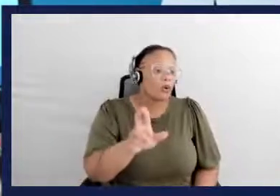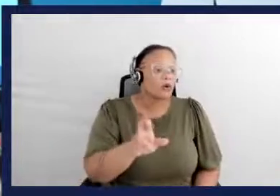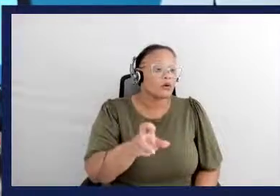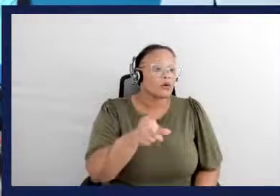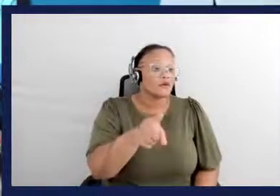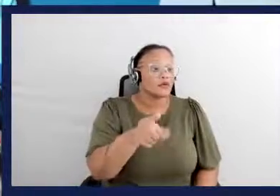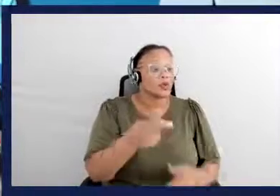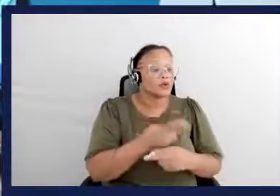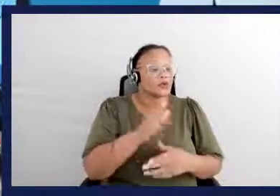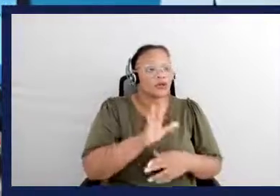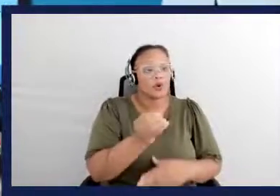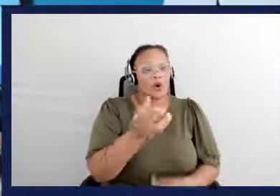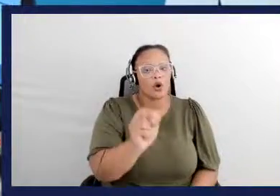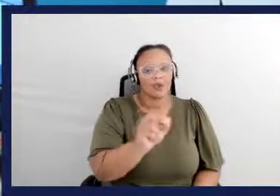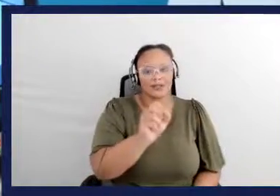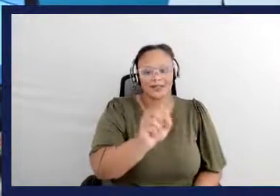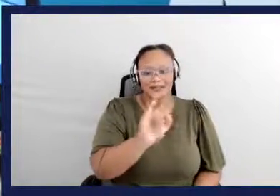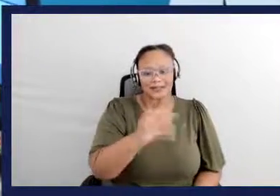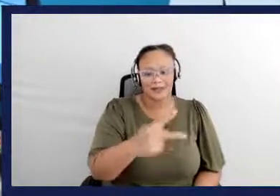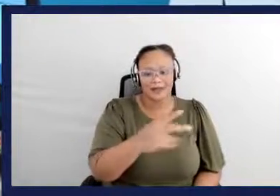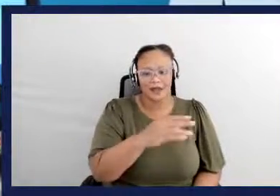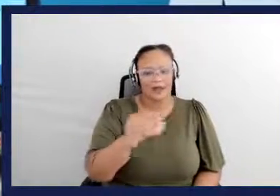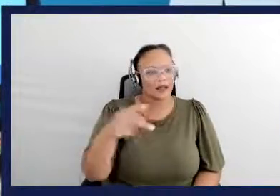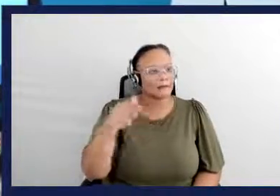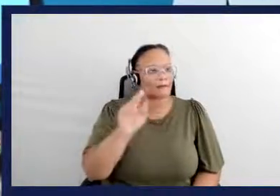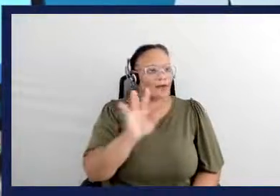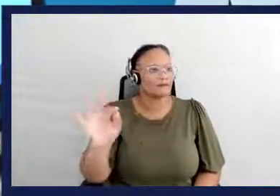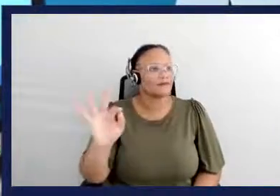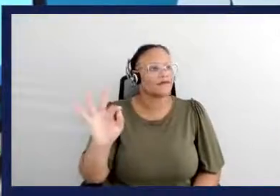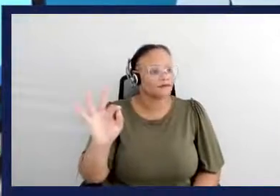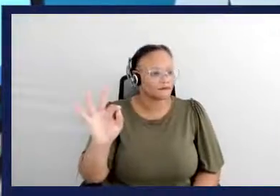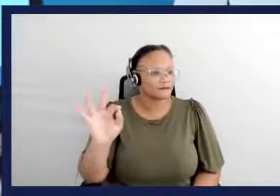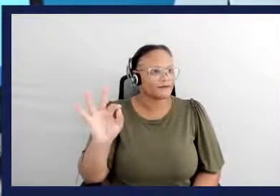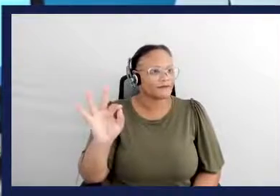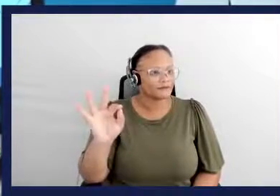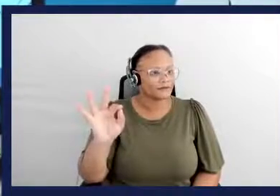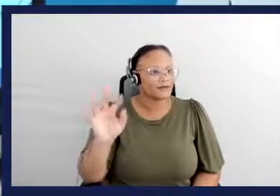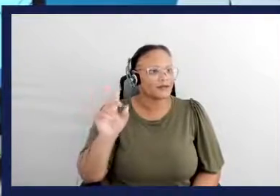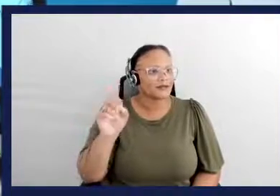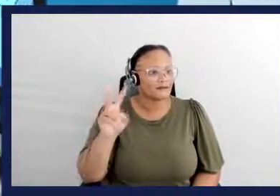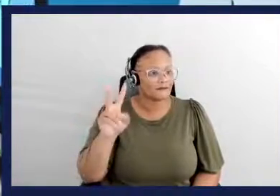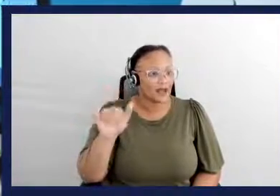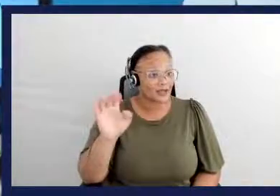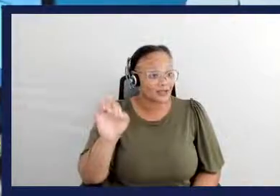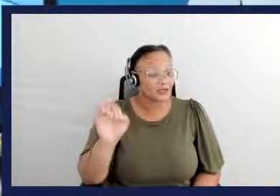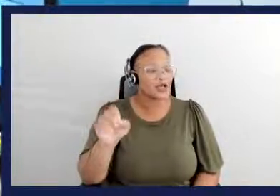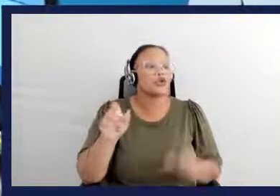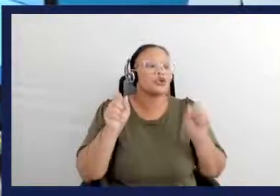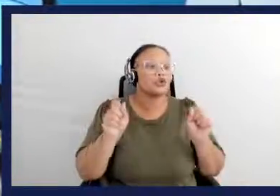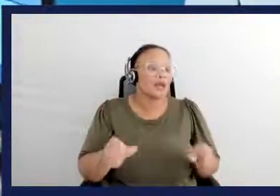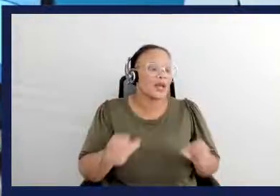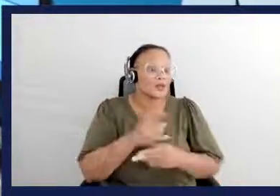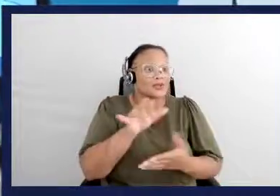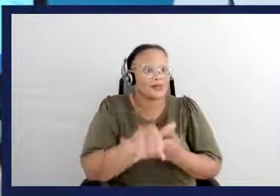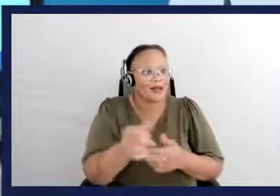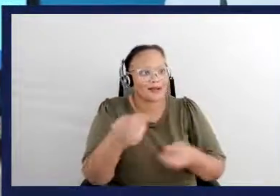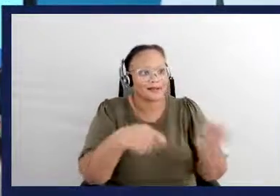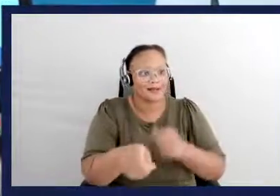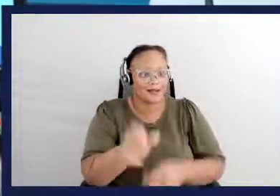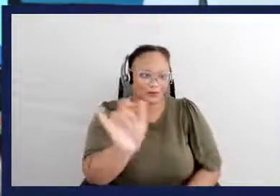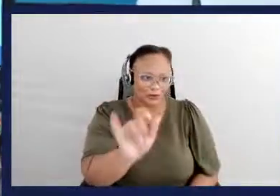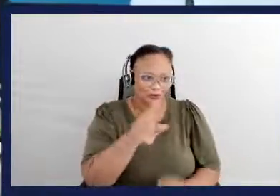device that allow them to move and progress through voting the ballot by themselves. So we're going to show how